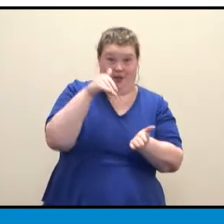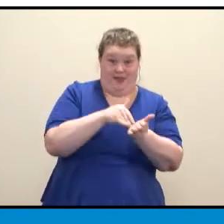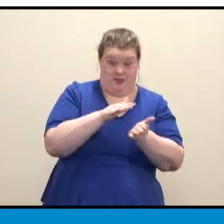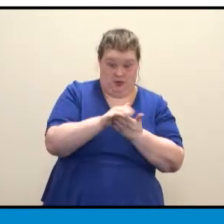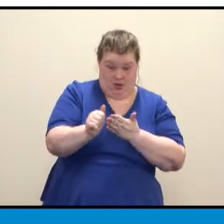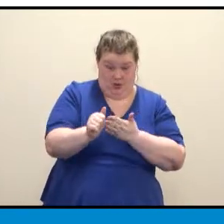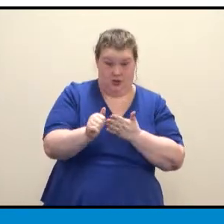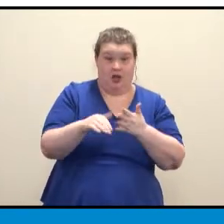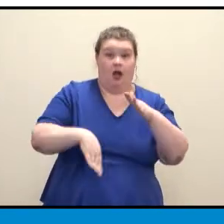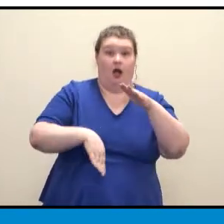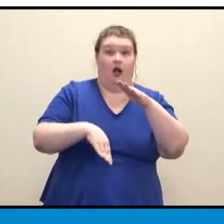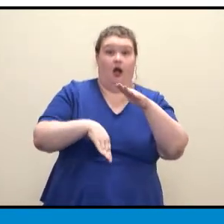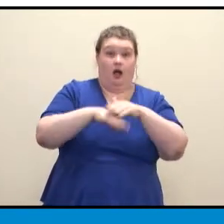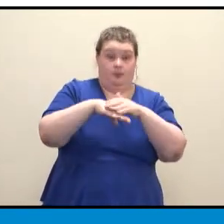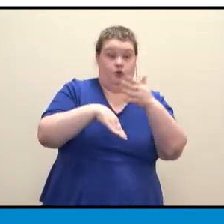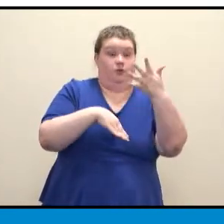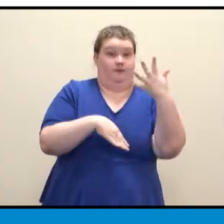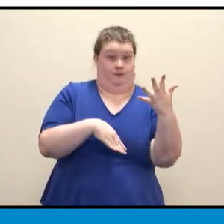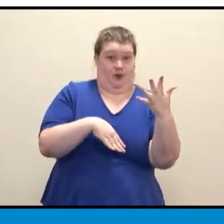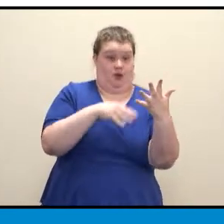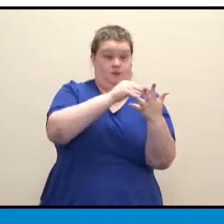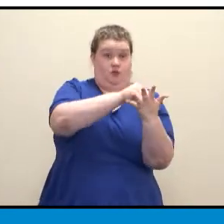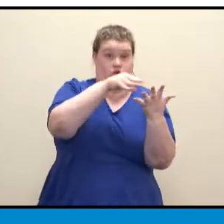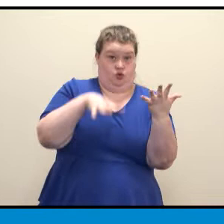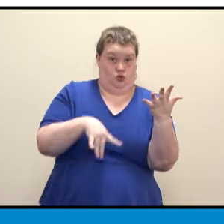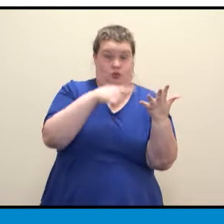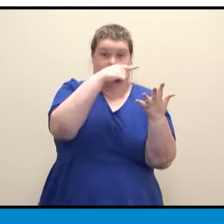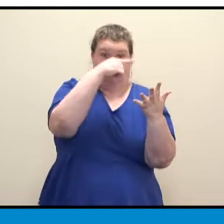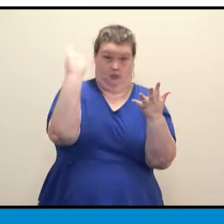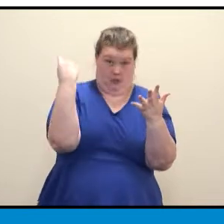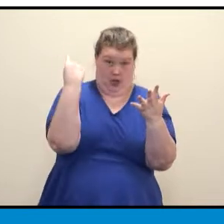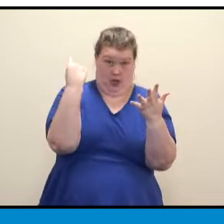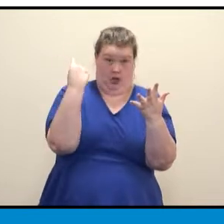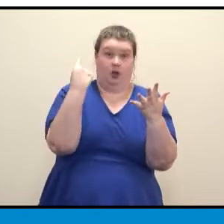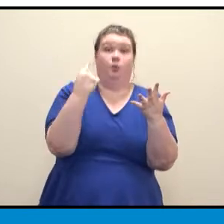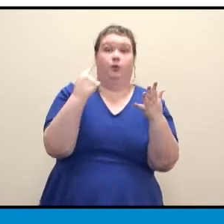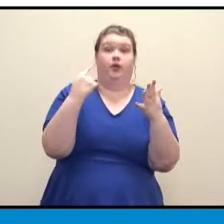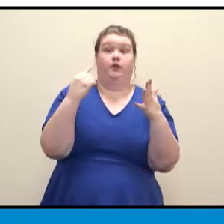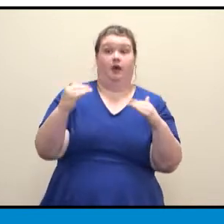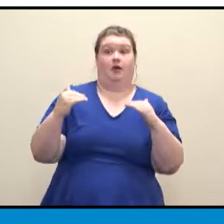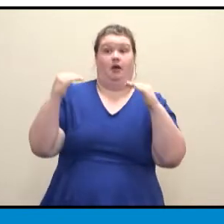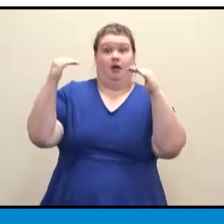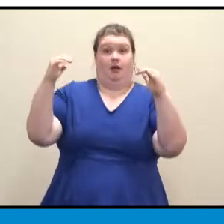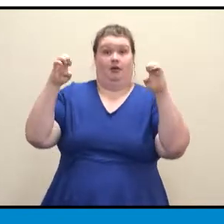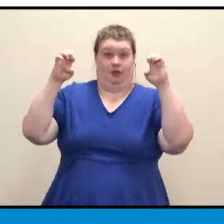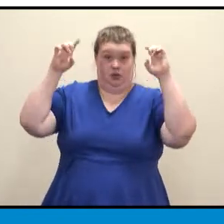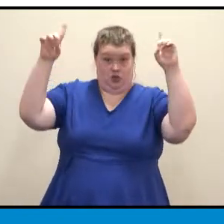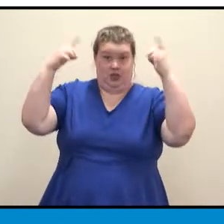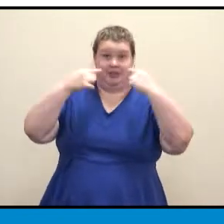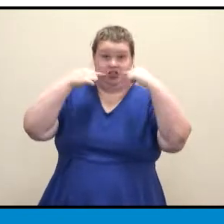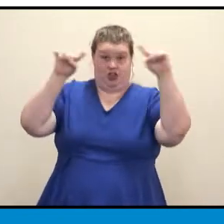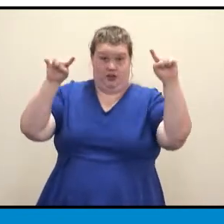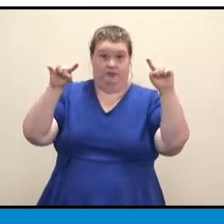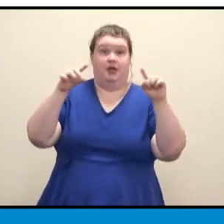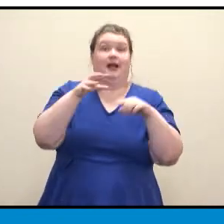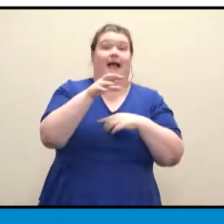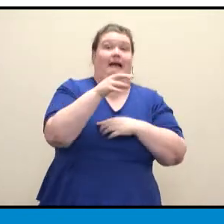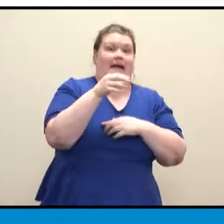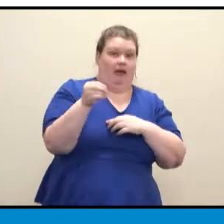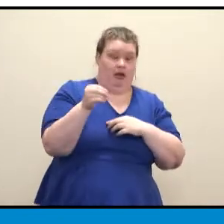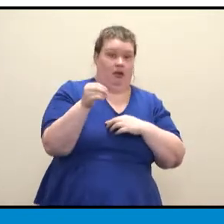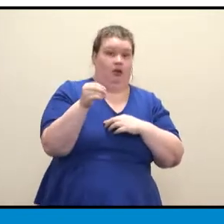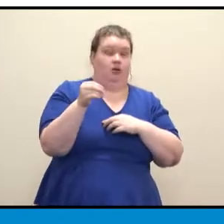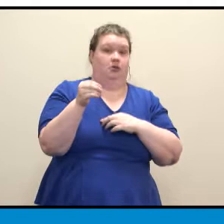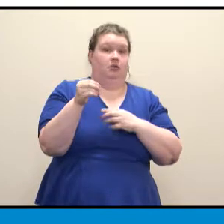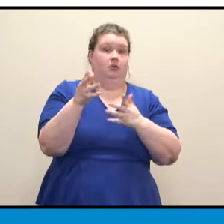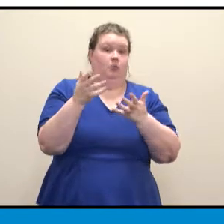African American students with average academic achievement and financial need working towards a community college degree or trade school